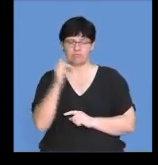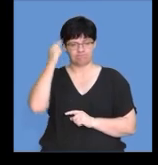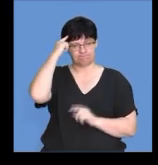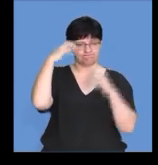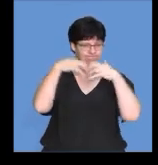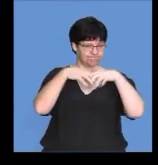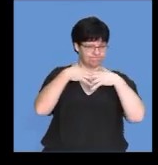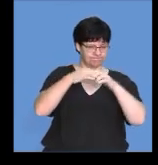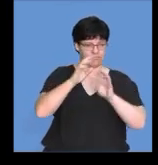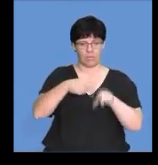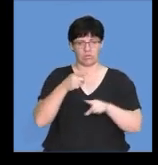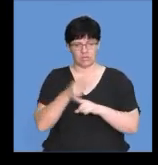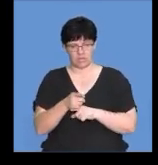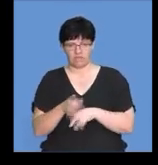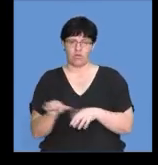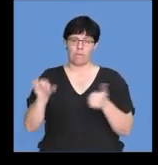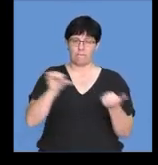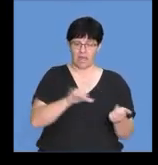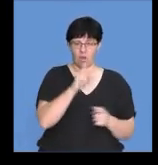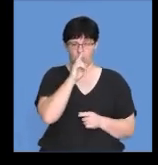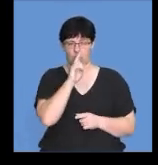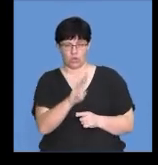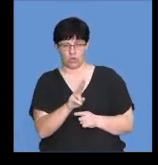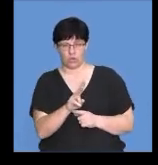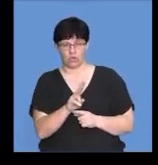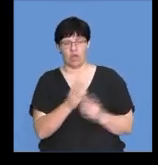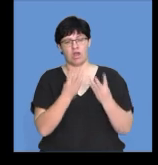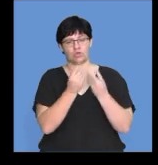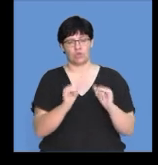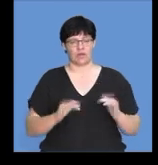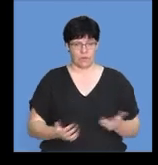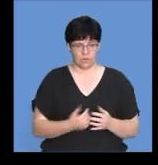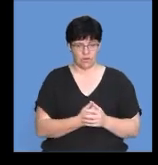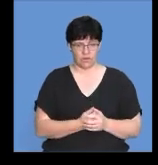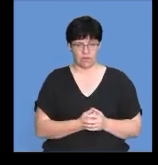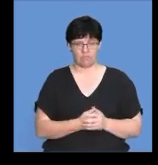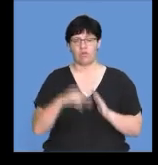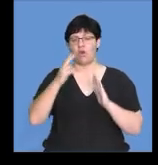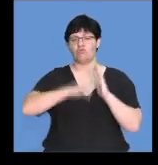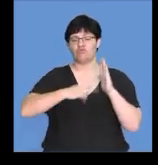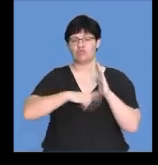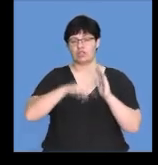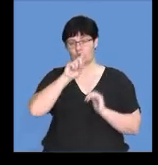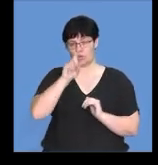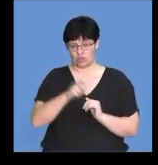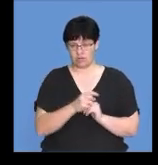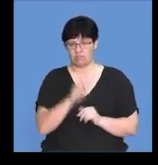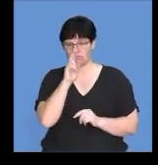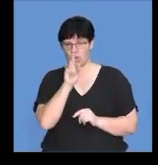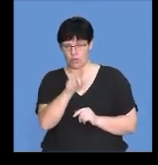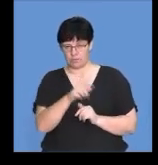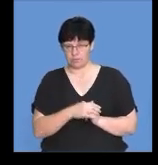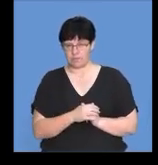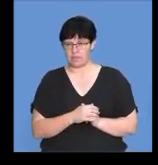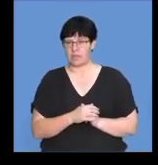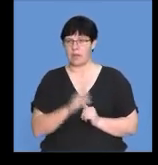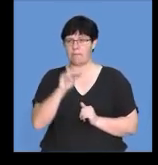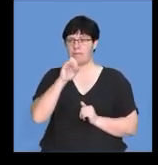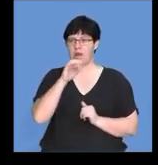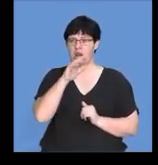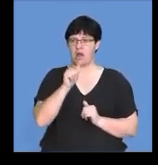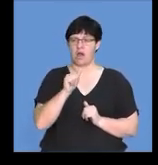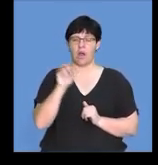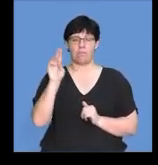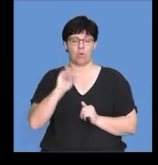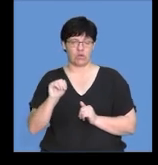and ponder about this. When we get back, we're going to look at the solution to it. So I'll read through the question and then we can have a look at it. Mabala and